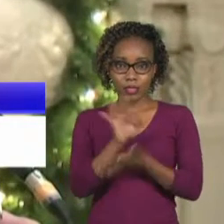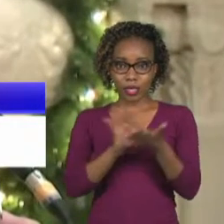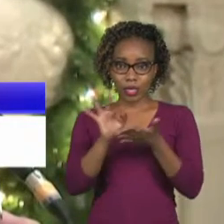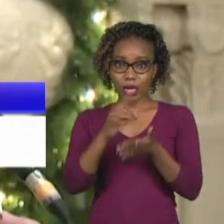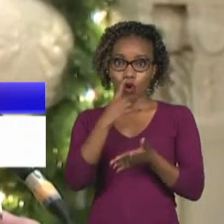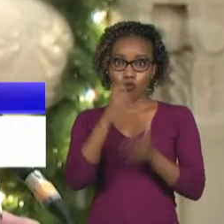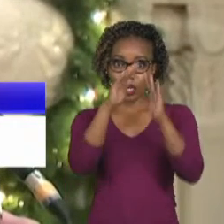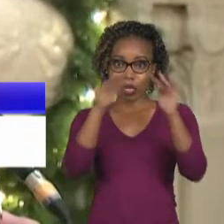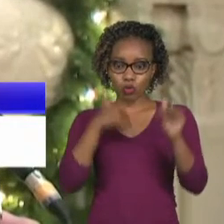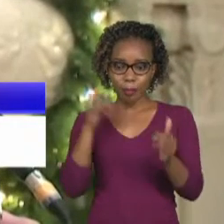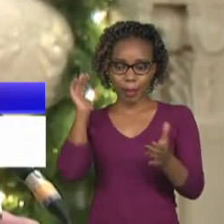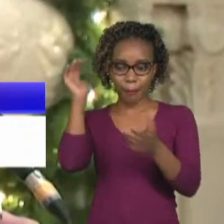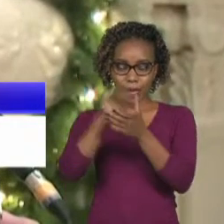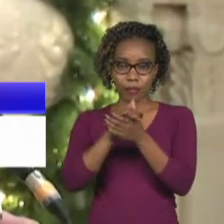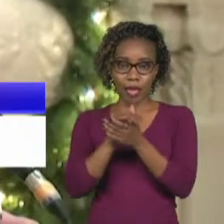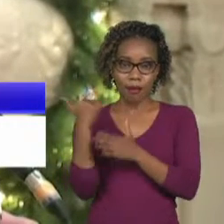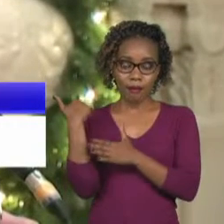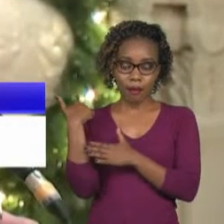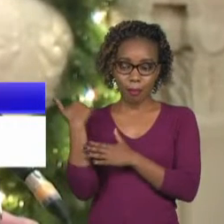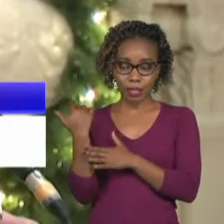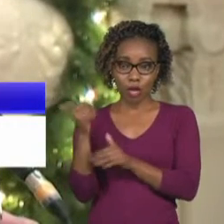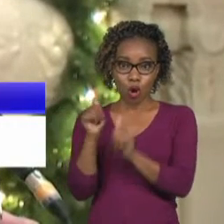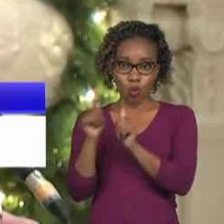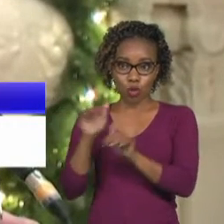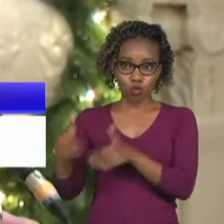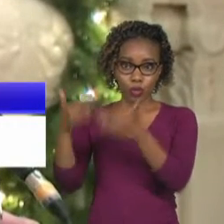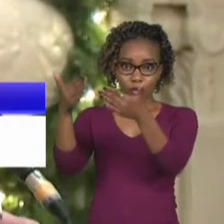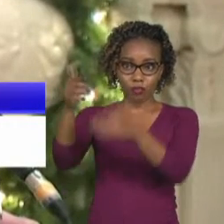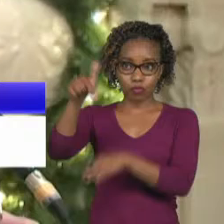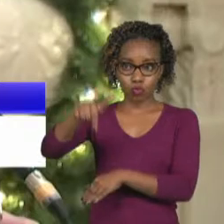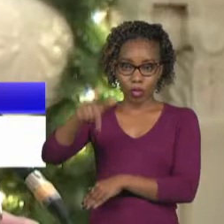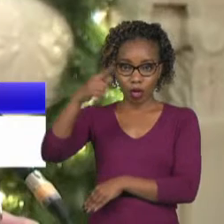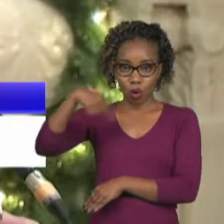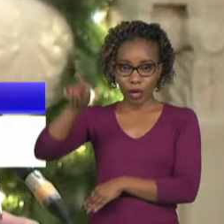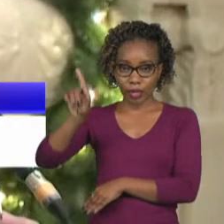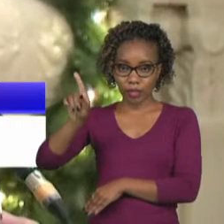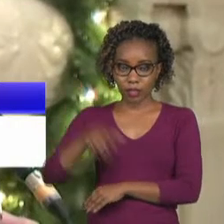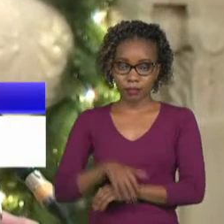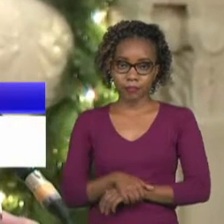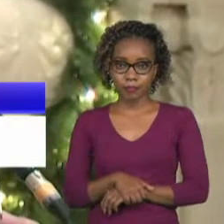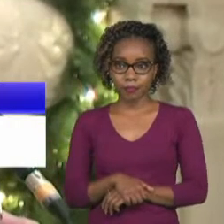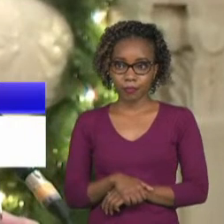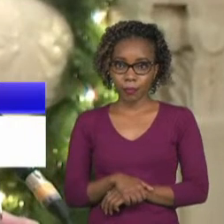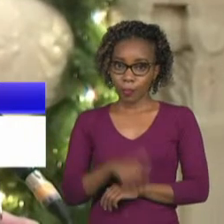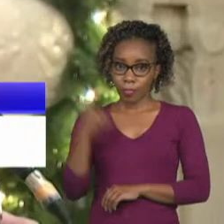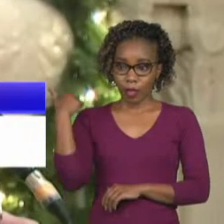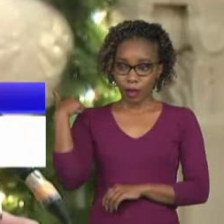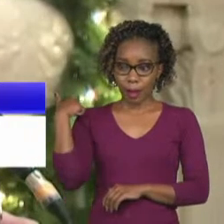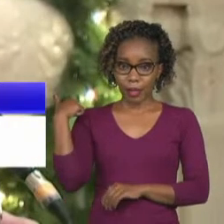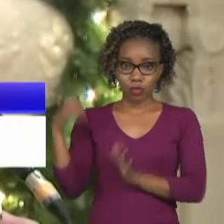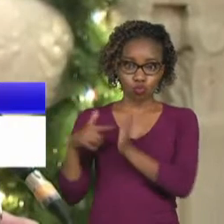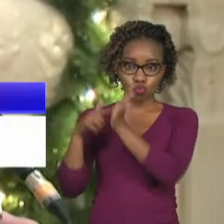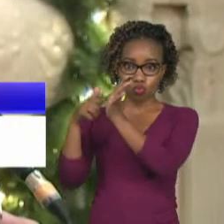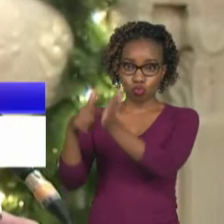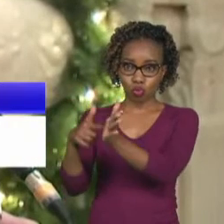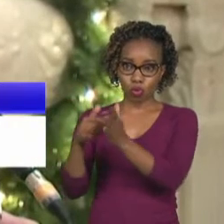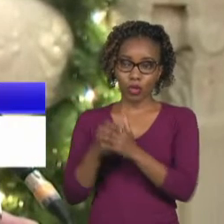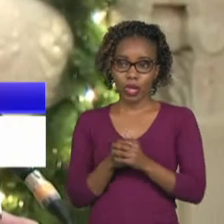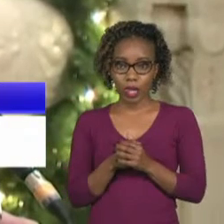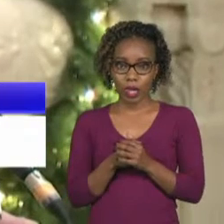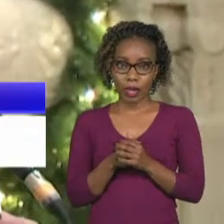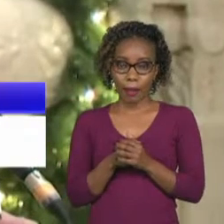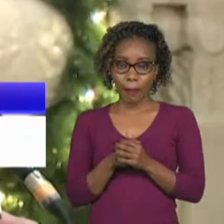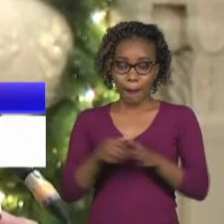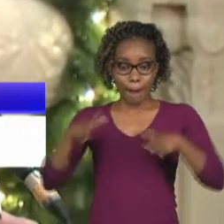I believe that the numbers that we have presented today are correct. The numbers reflect the verdict of the